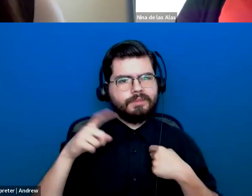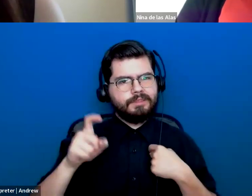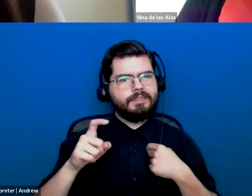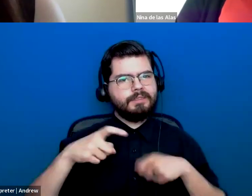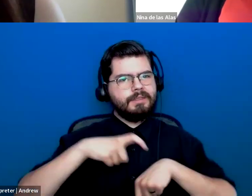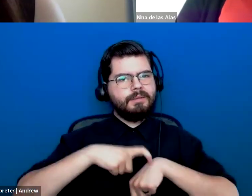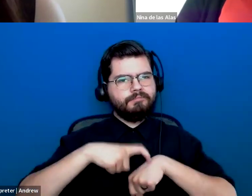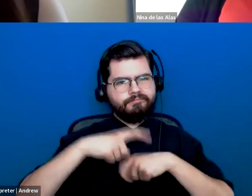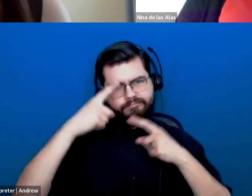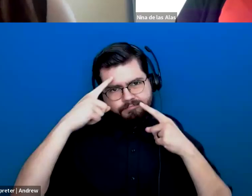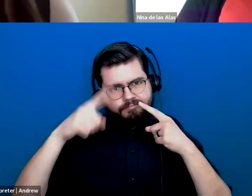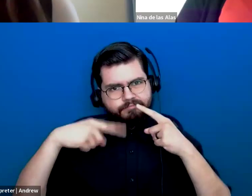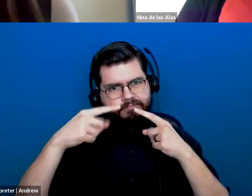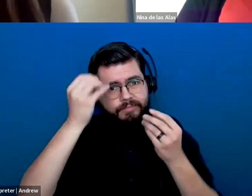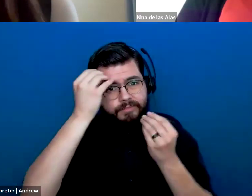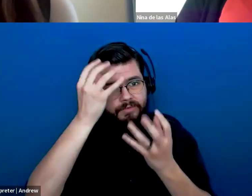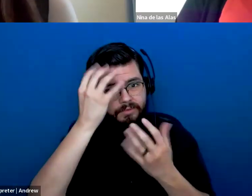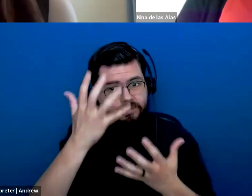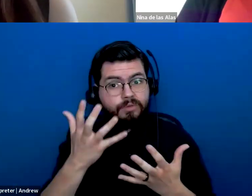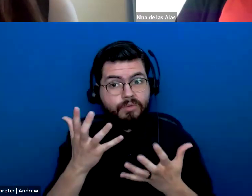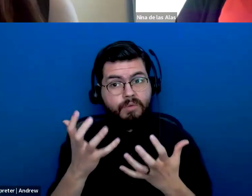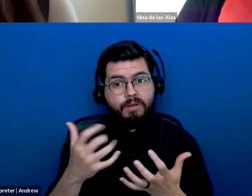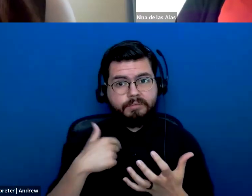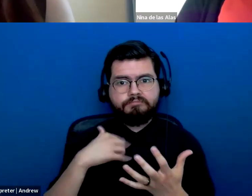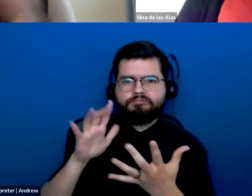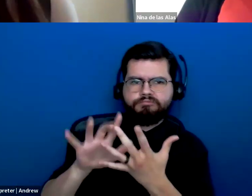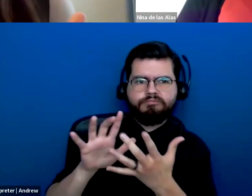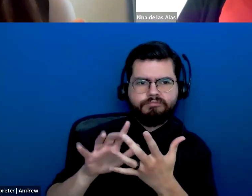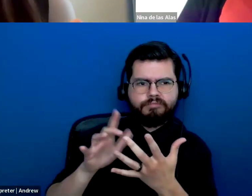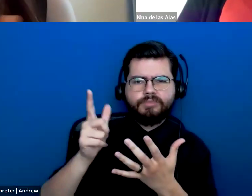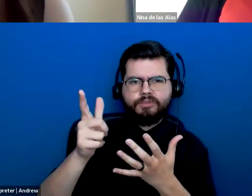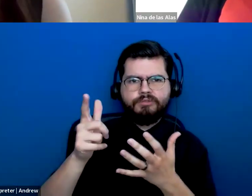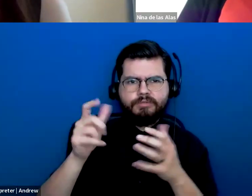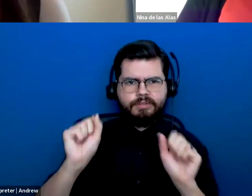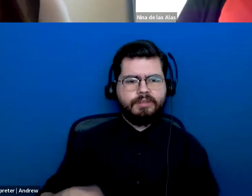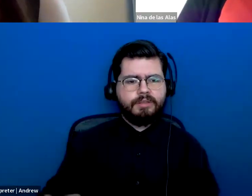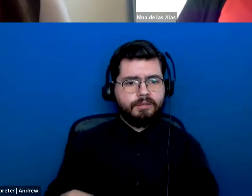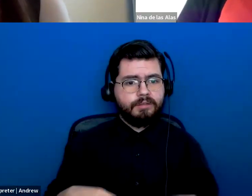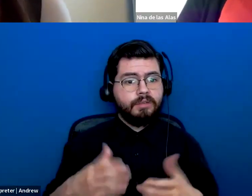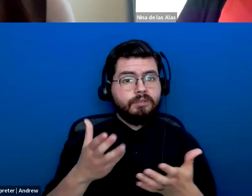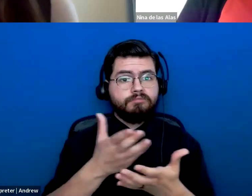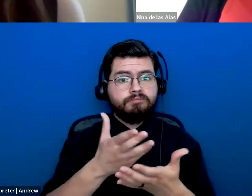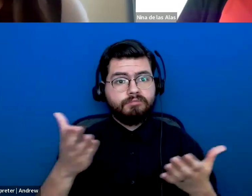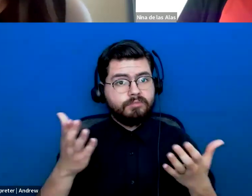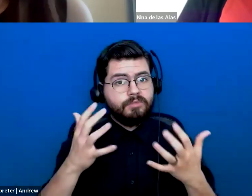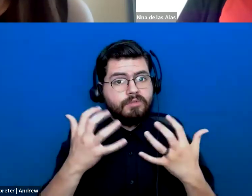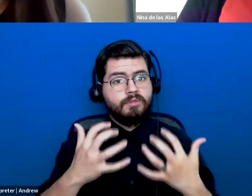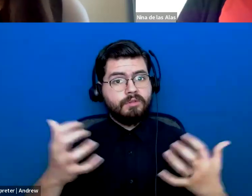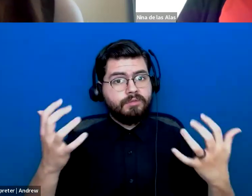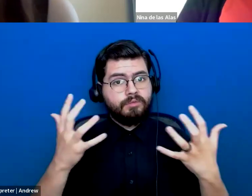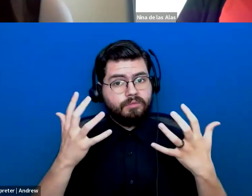process information. If you're interested, we can follow up. And if any audience like the mentor, if you want have anything to